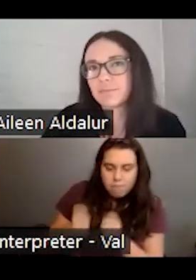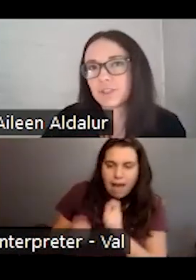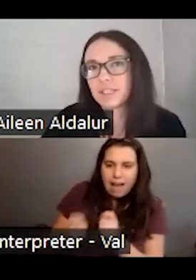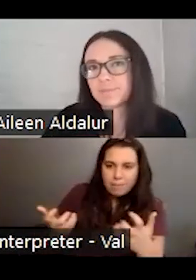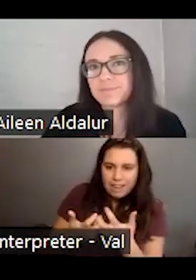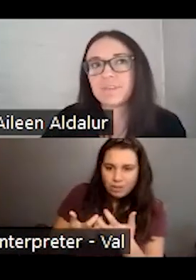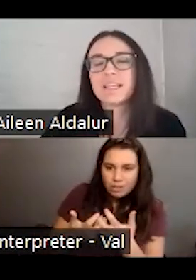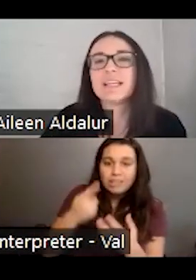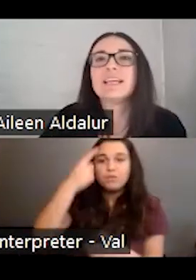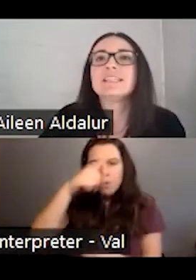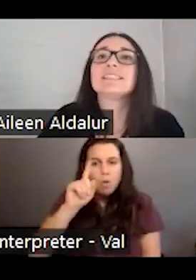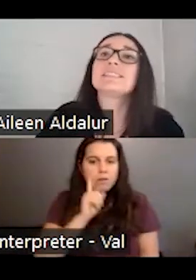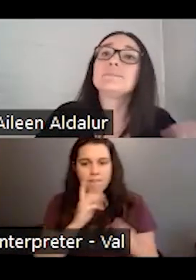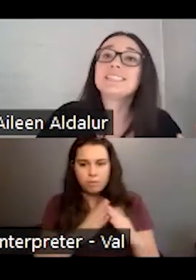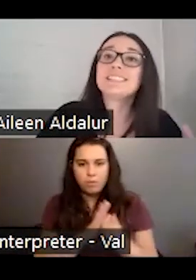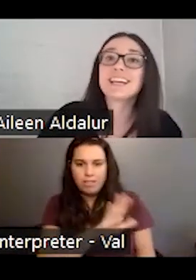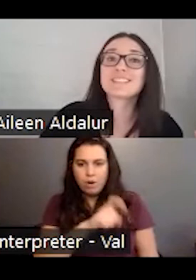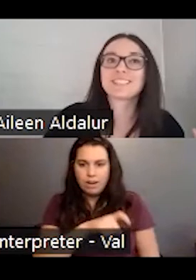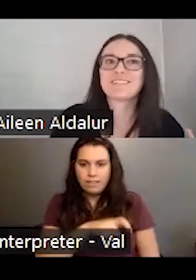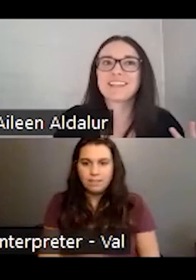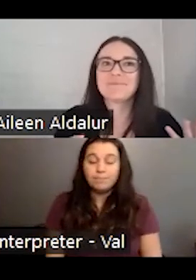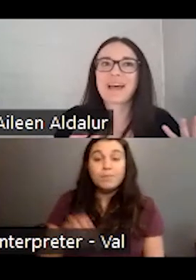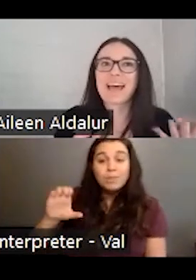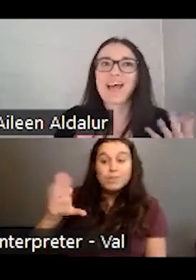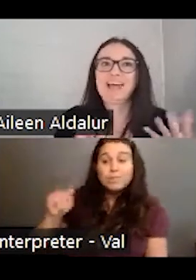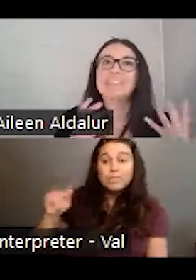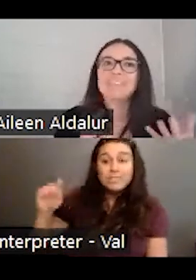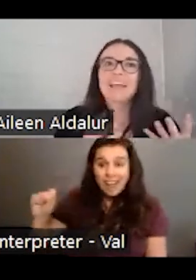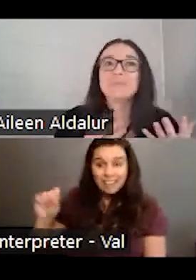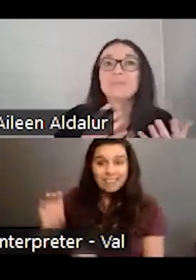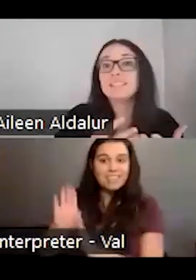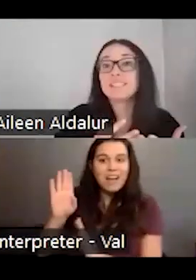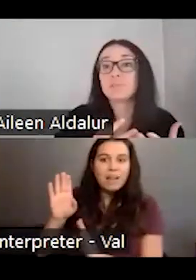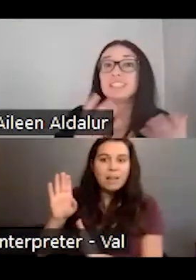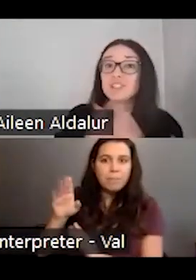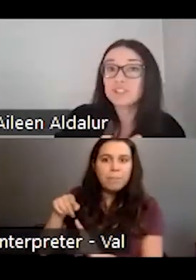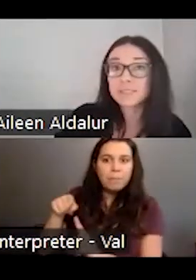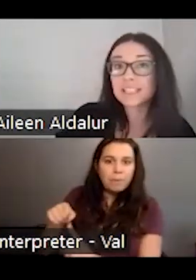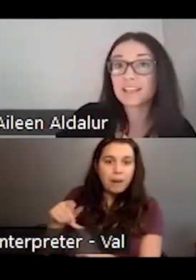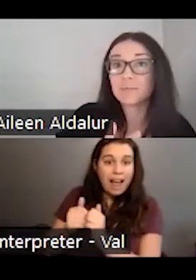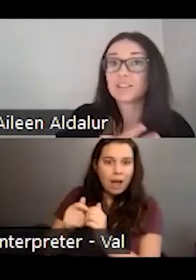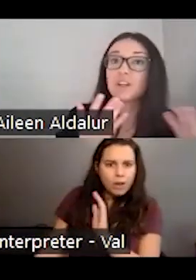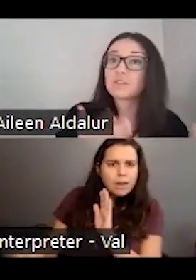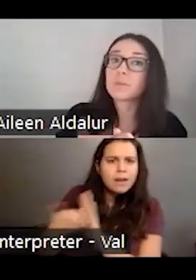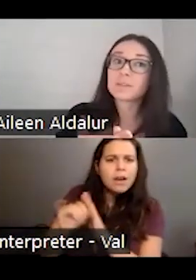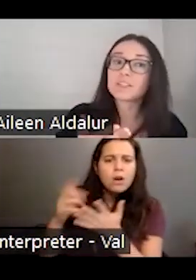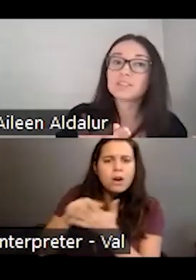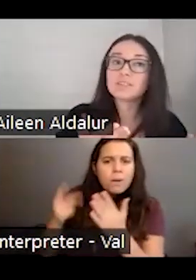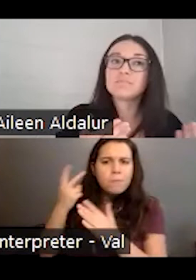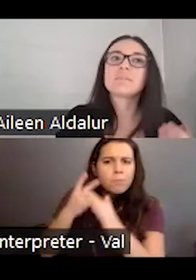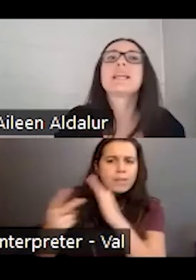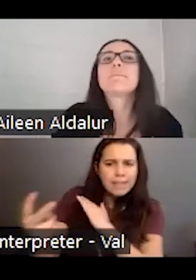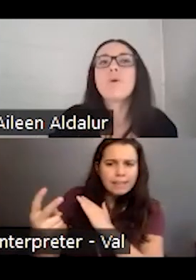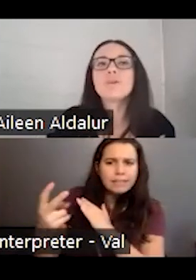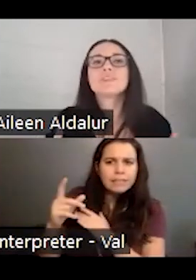of the deaf community. Since CBT-TS was developed by identifying the beliefs that predict treatment seeking among the general